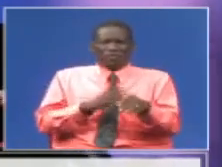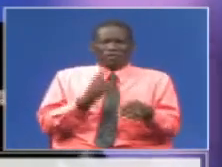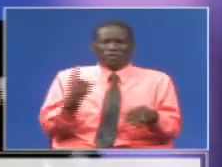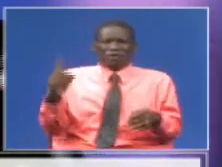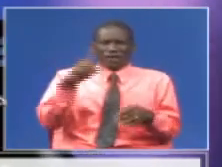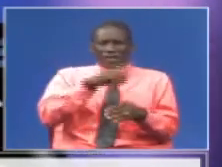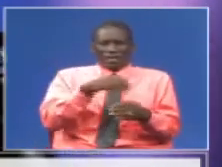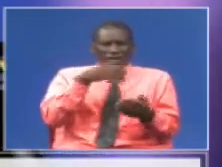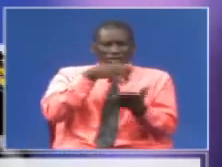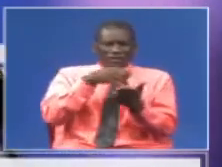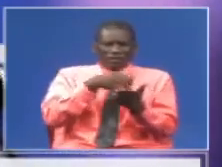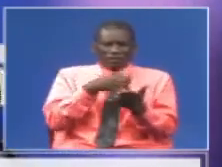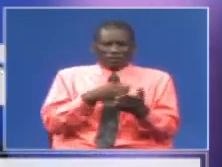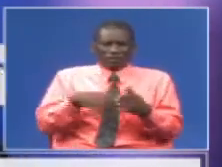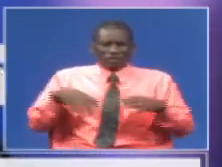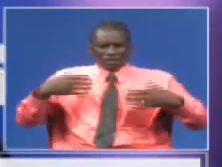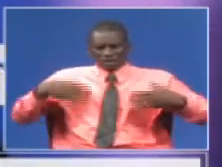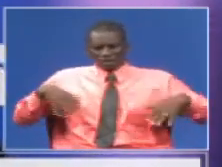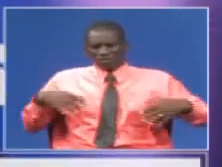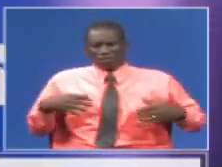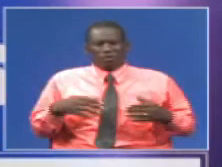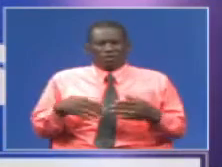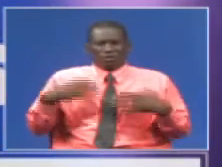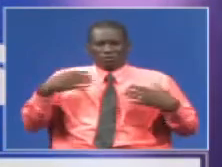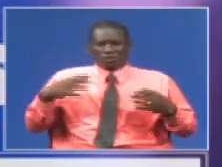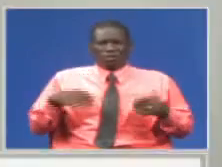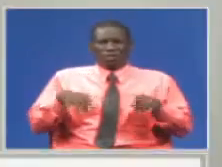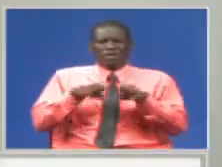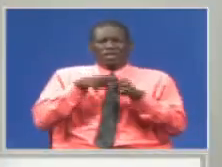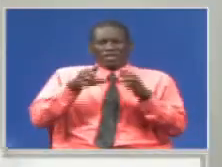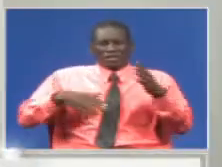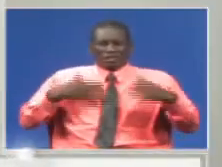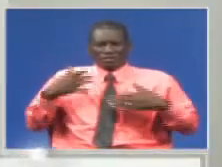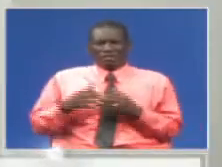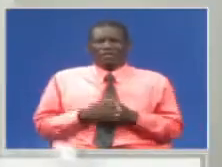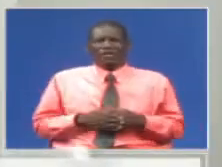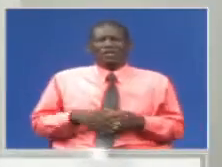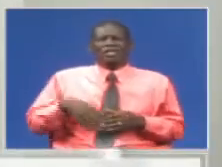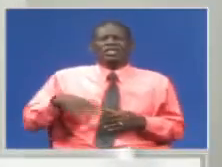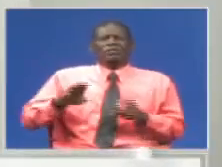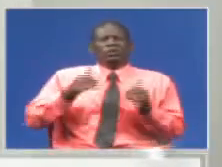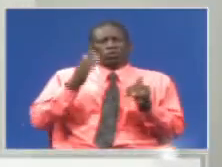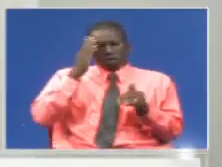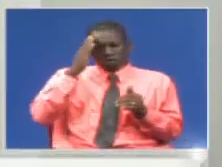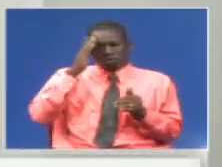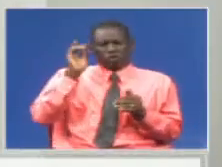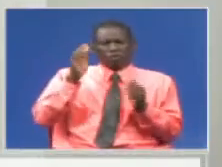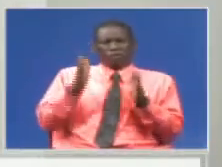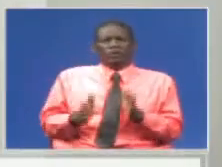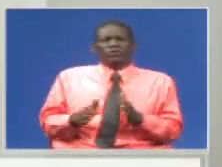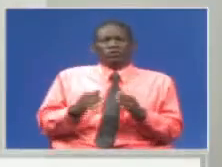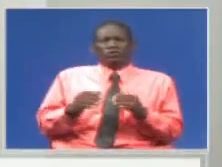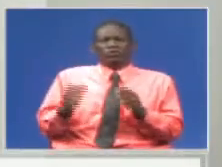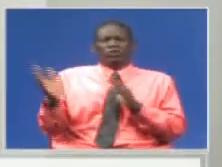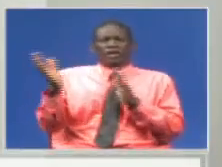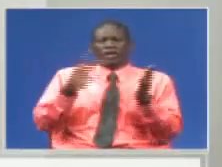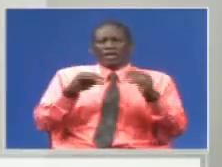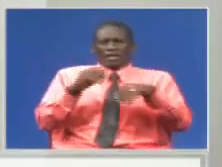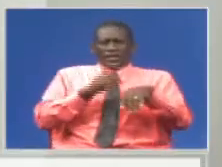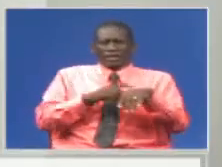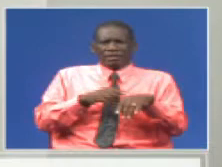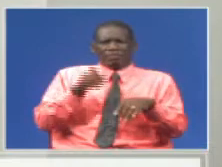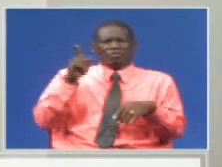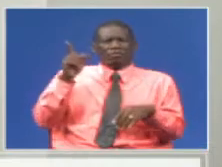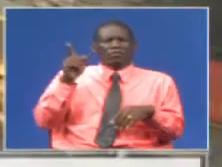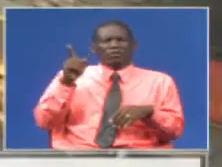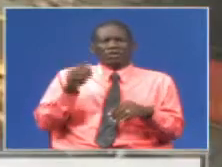be involved in plays performing such a character. The most popular animateur in terms of airtime, Kantano called